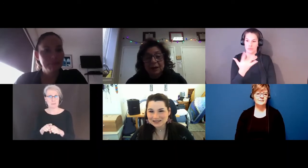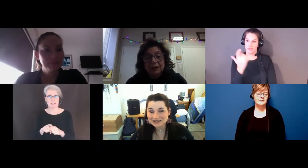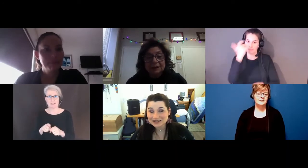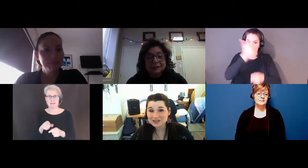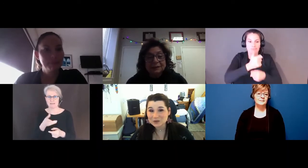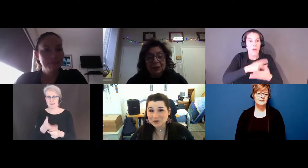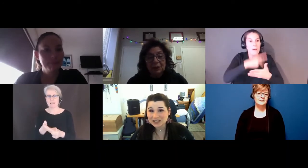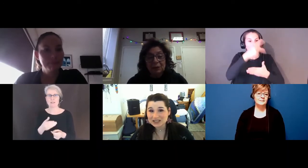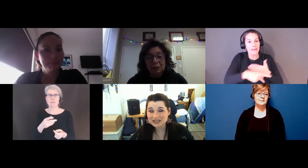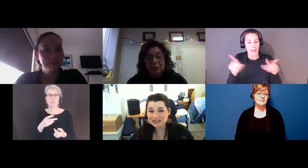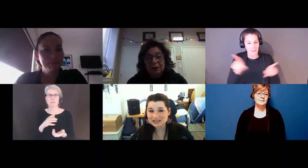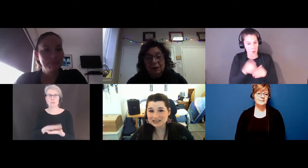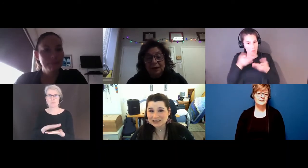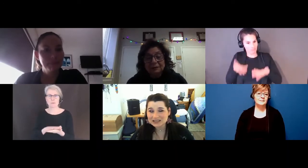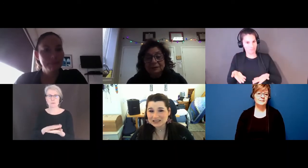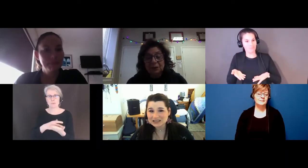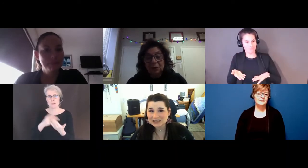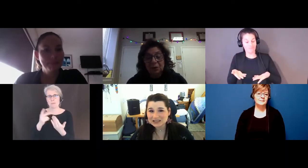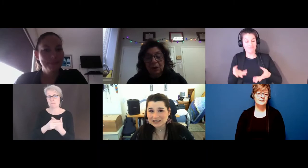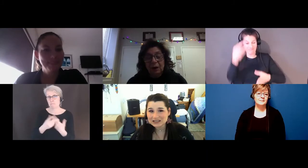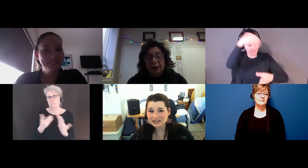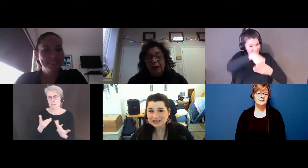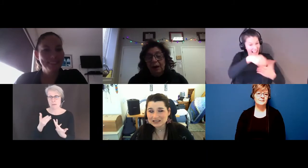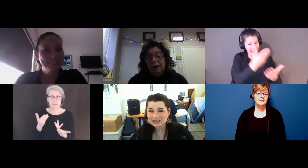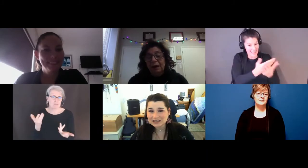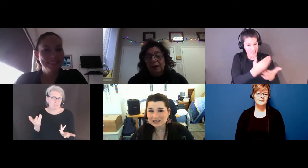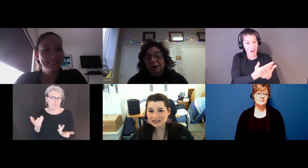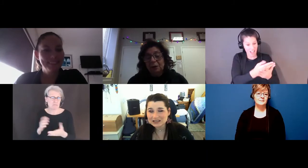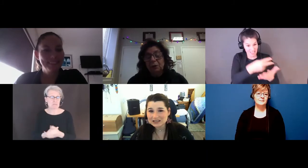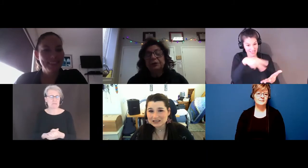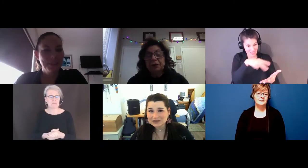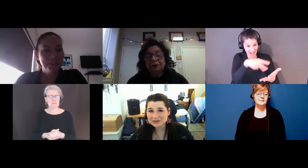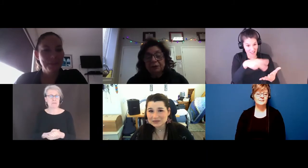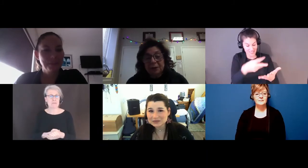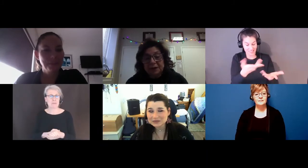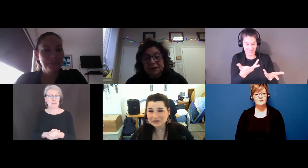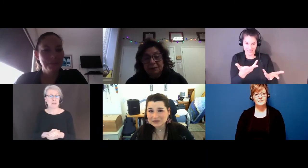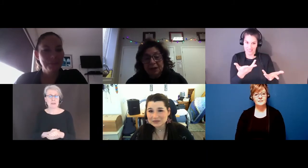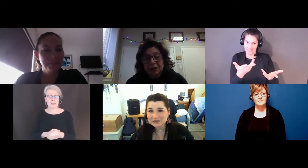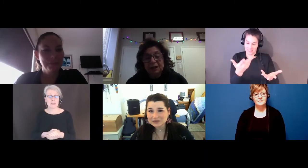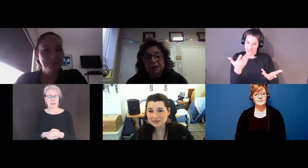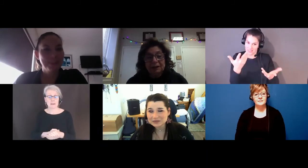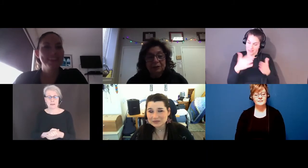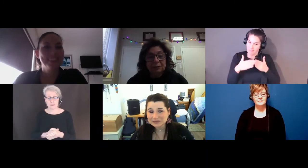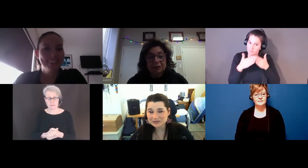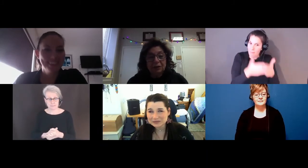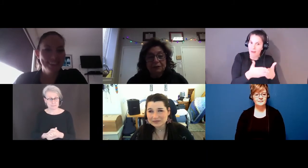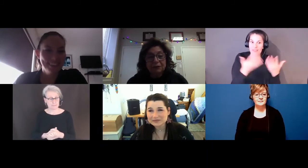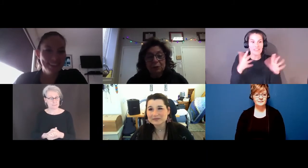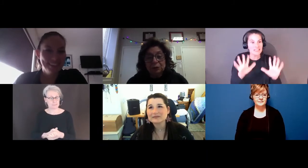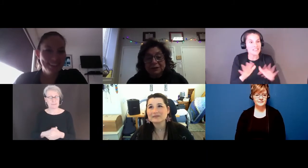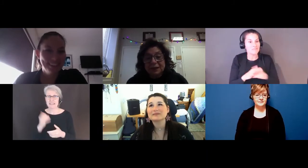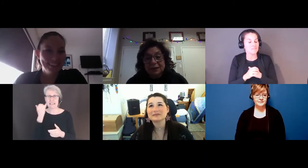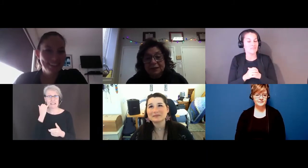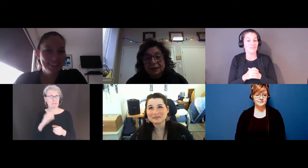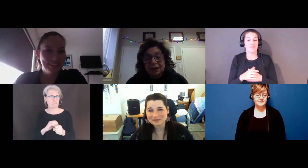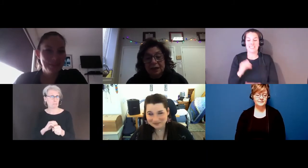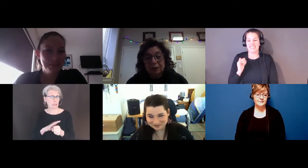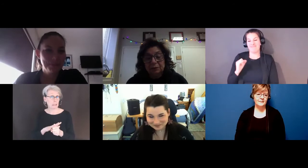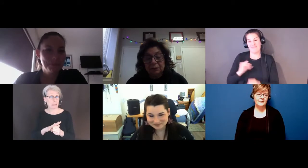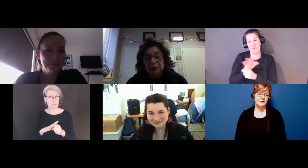school. That's so great. Yeah, so were it not for the pandemic, there'd be a lot of schools